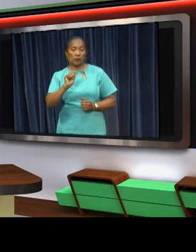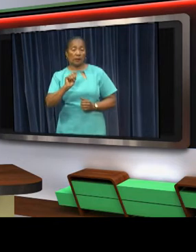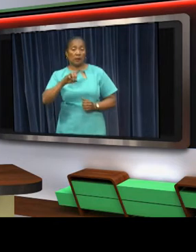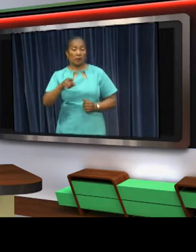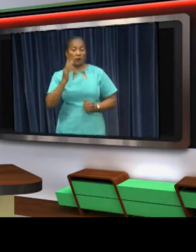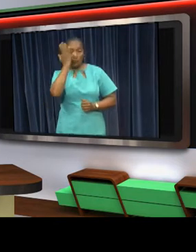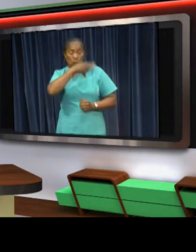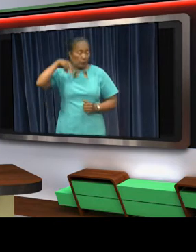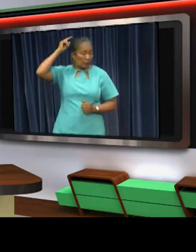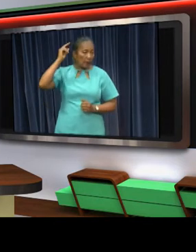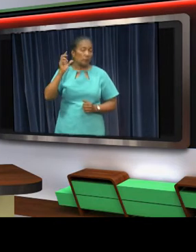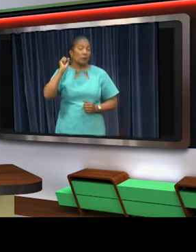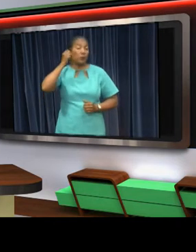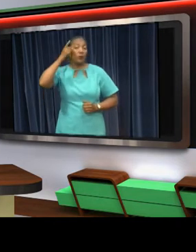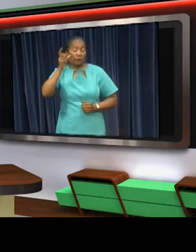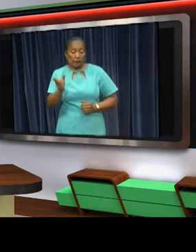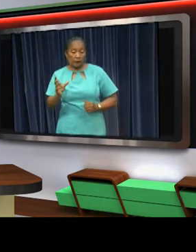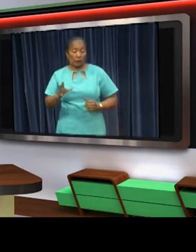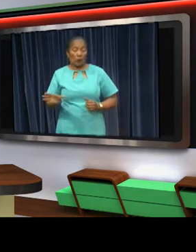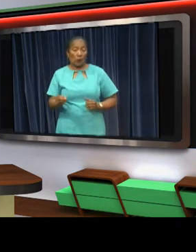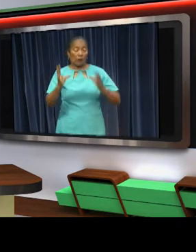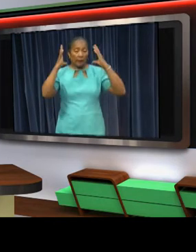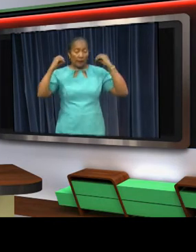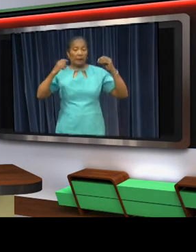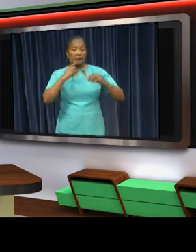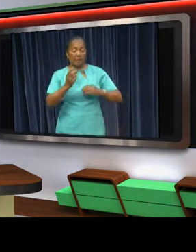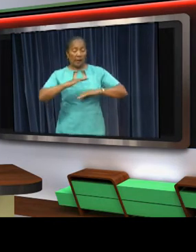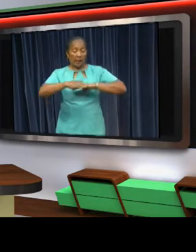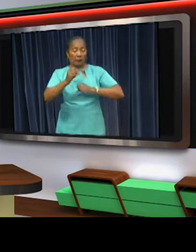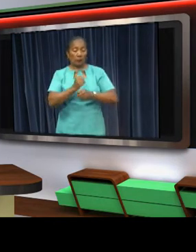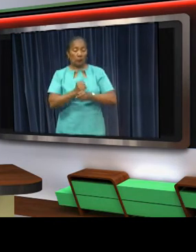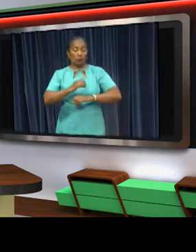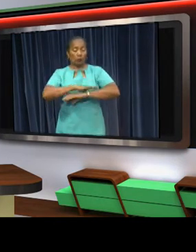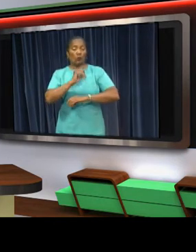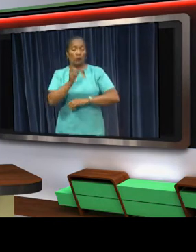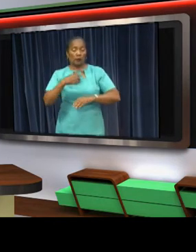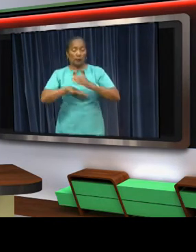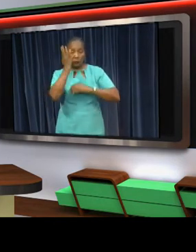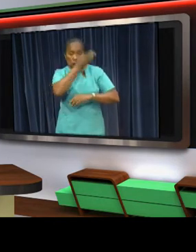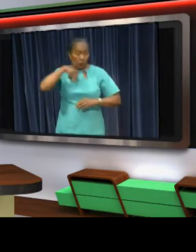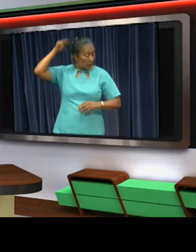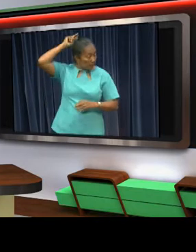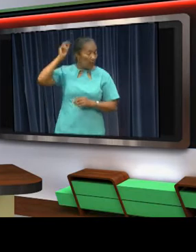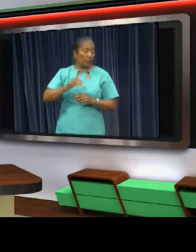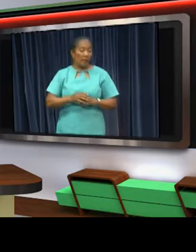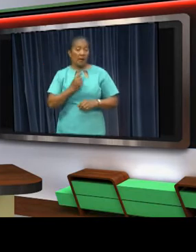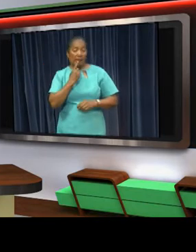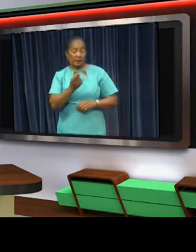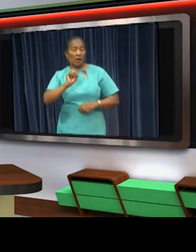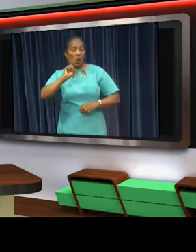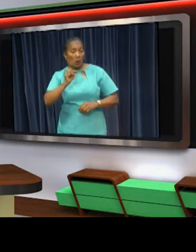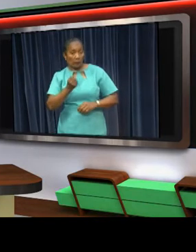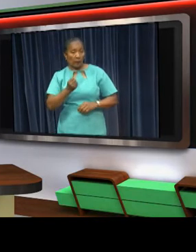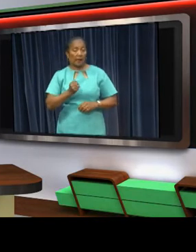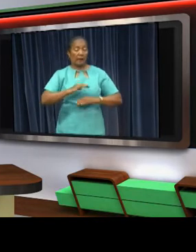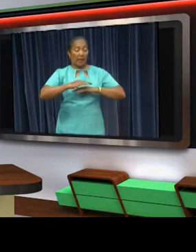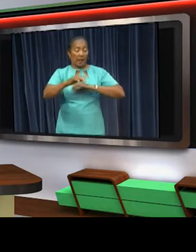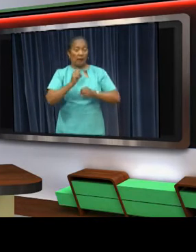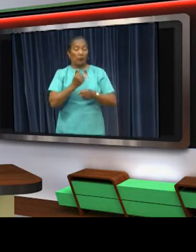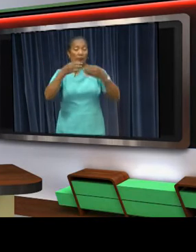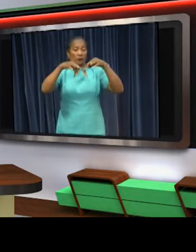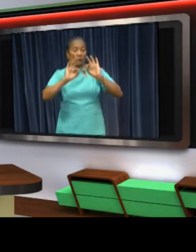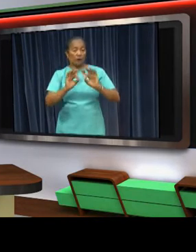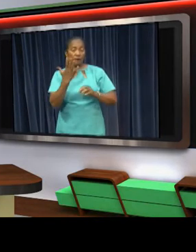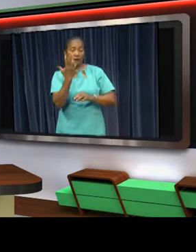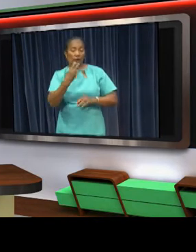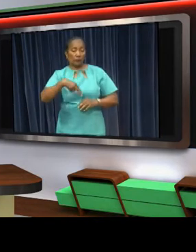today is that Chan Chuni, a professor from Suriname in the Netherlands, says that an agricultural school should be